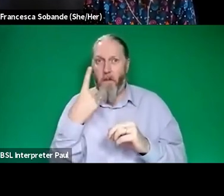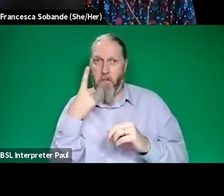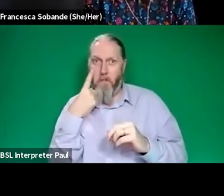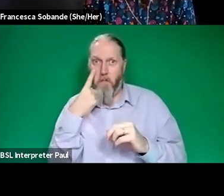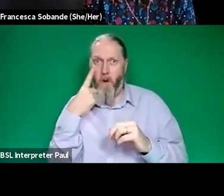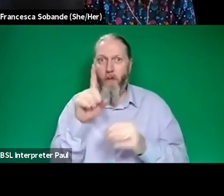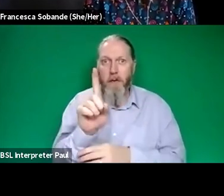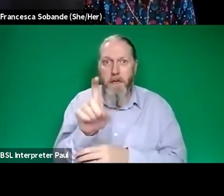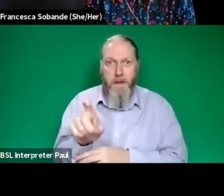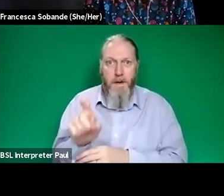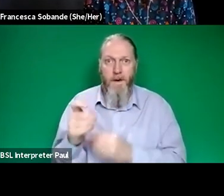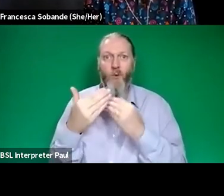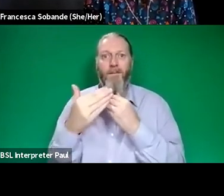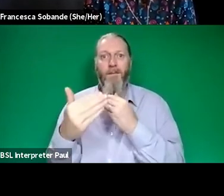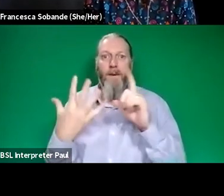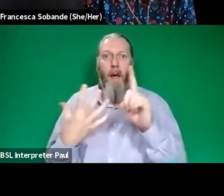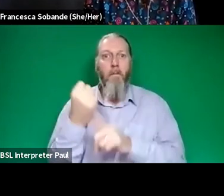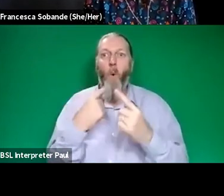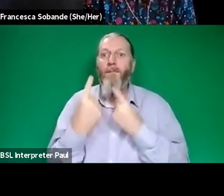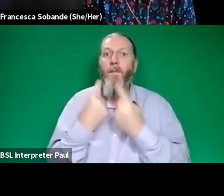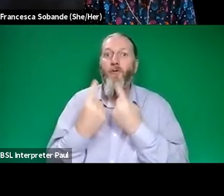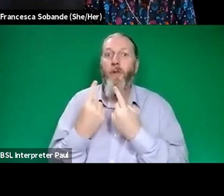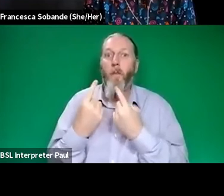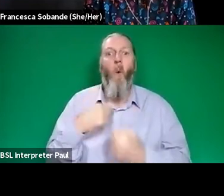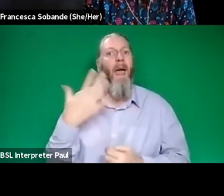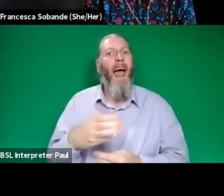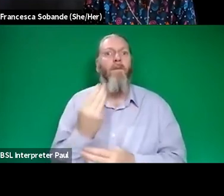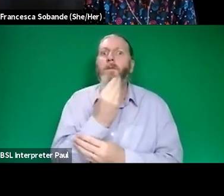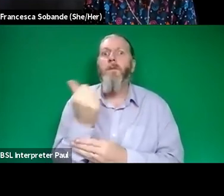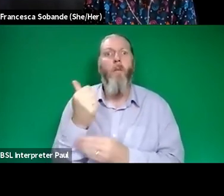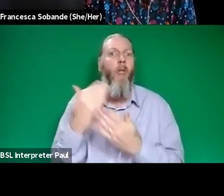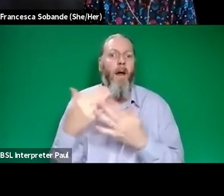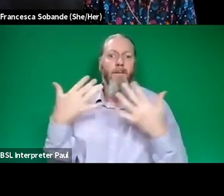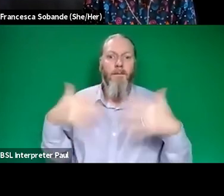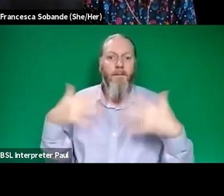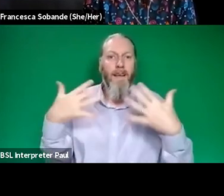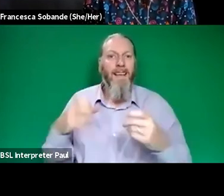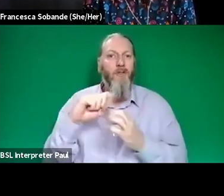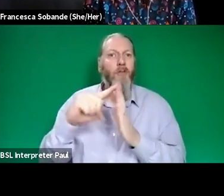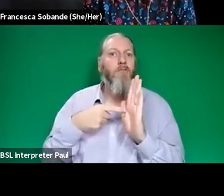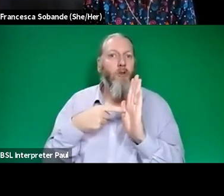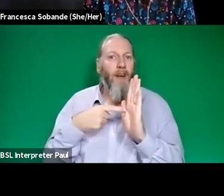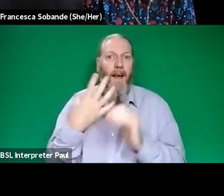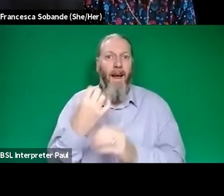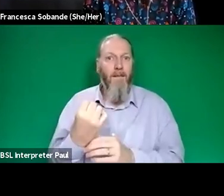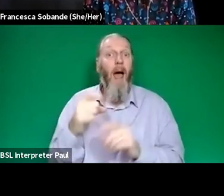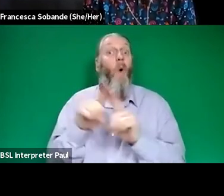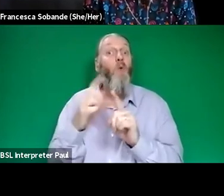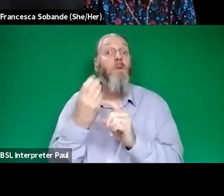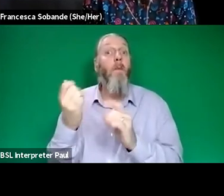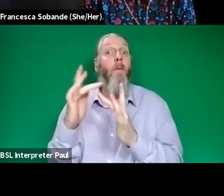some fantastic projects that have fallen under the banner of Playable City, and also some online labs that we've